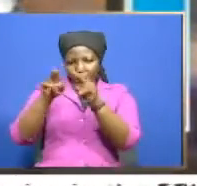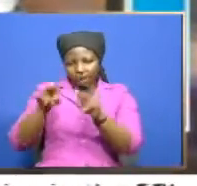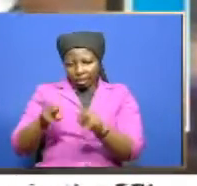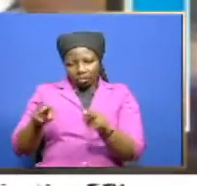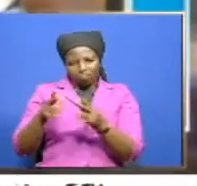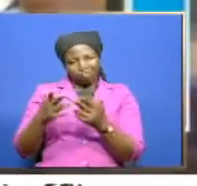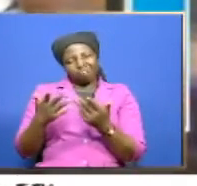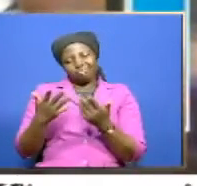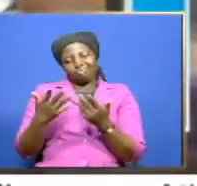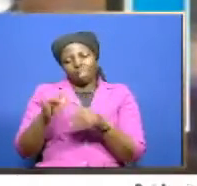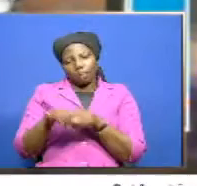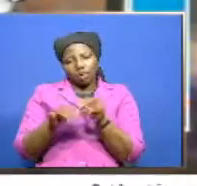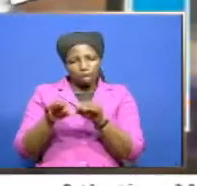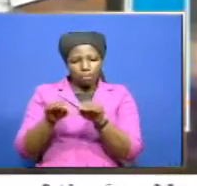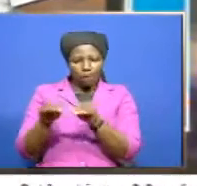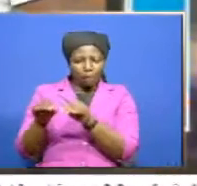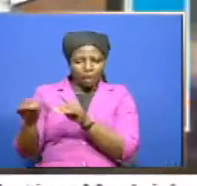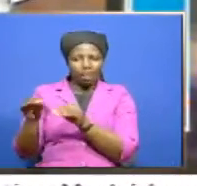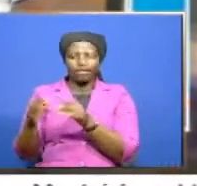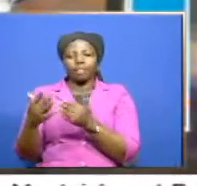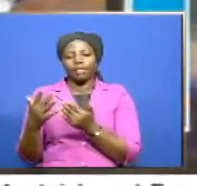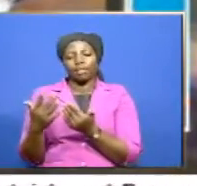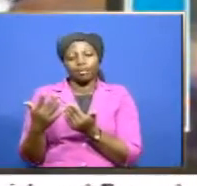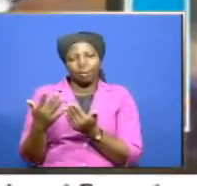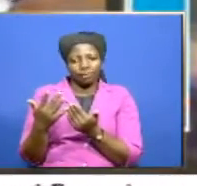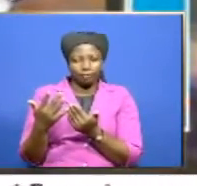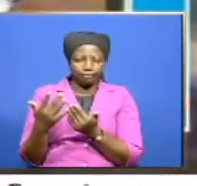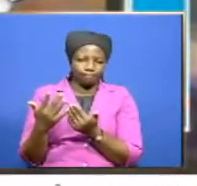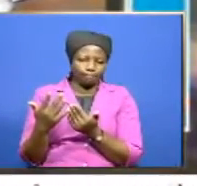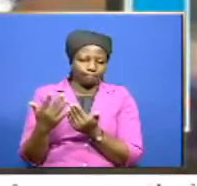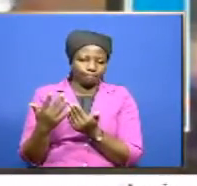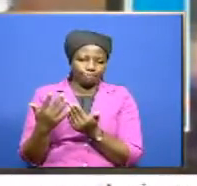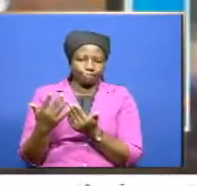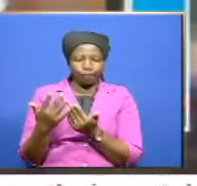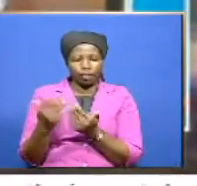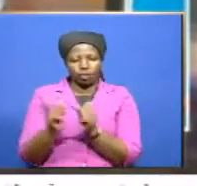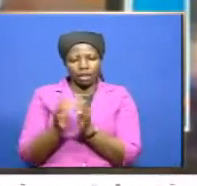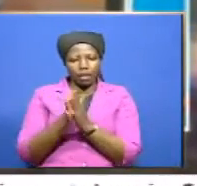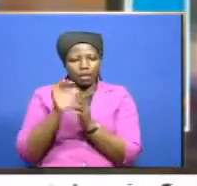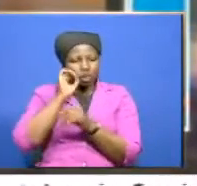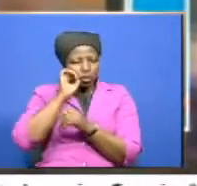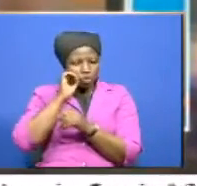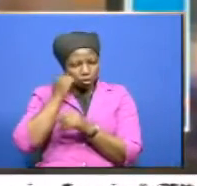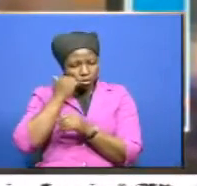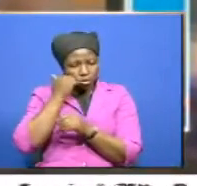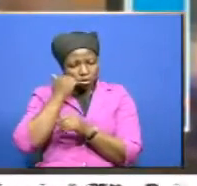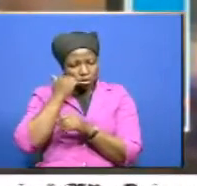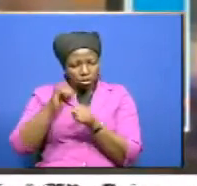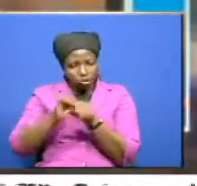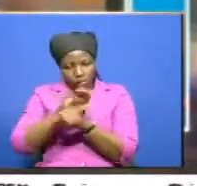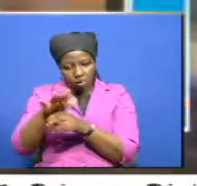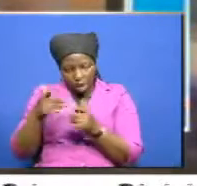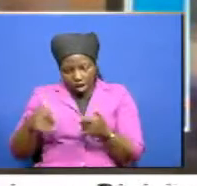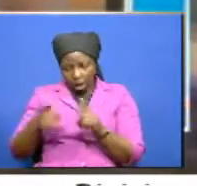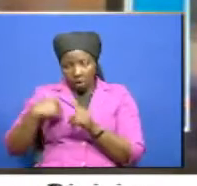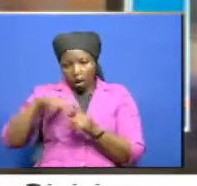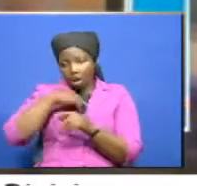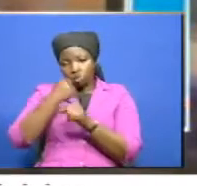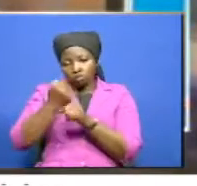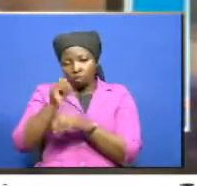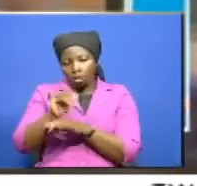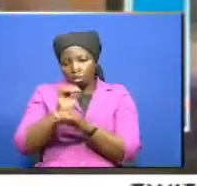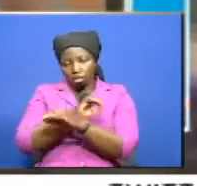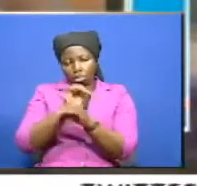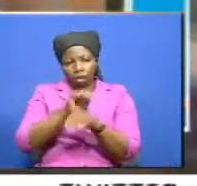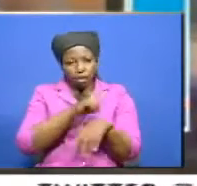our mobility and the pandemic is not allowing us to do that, all right? So any opportunity means that we've got to take it. Now, and, you know,